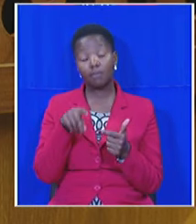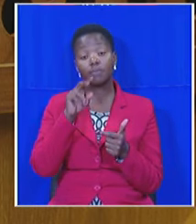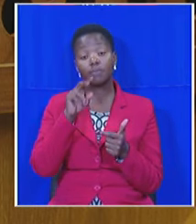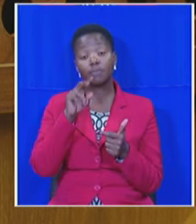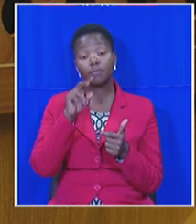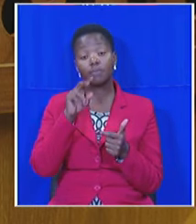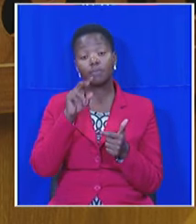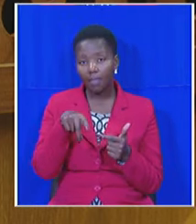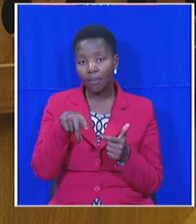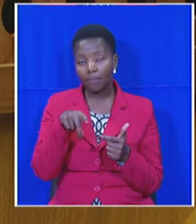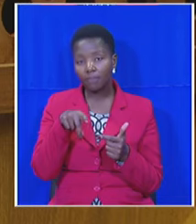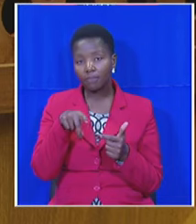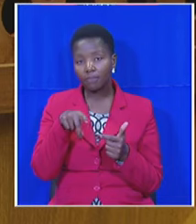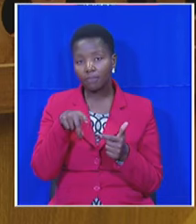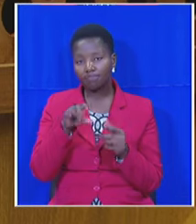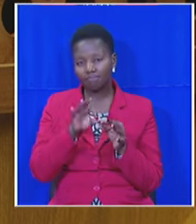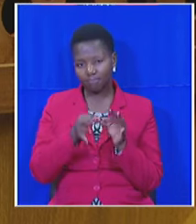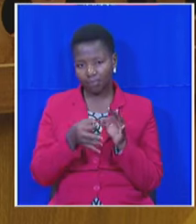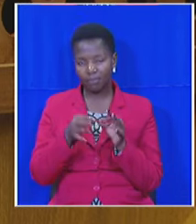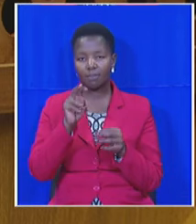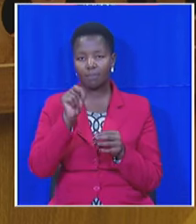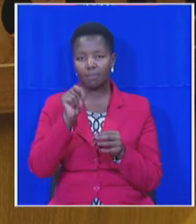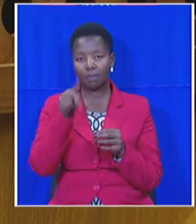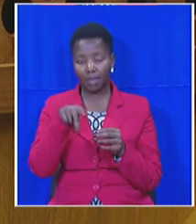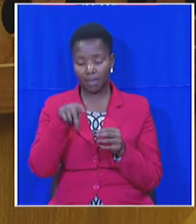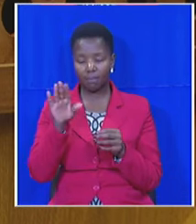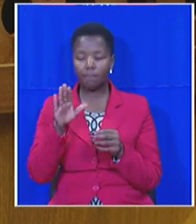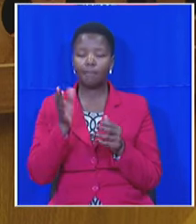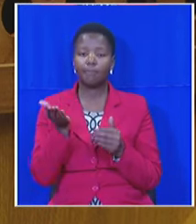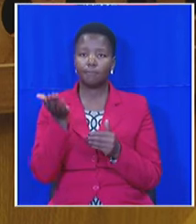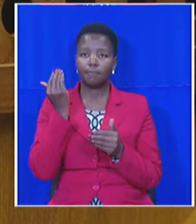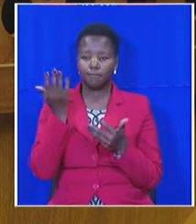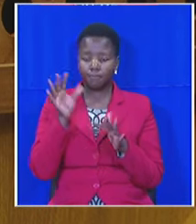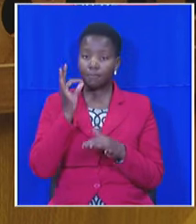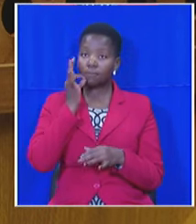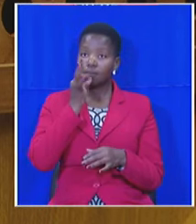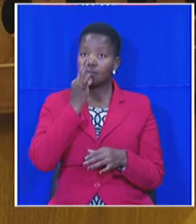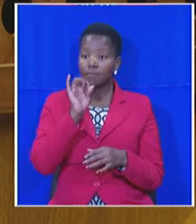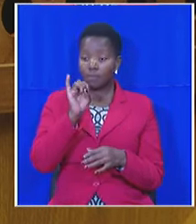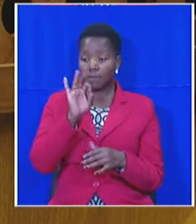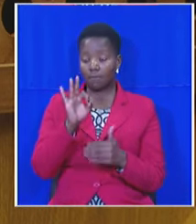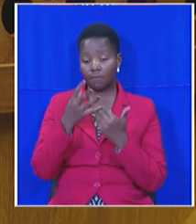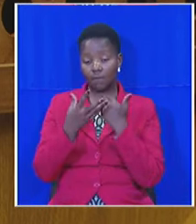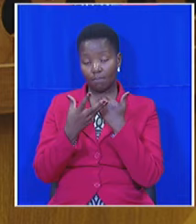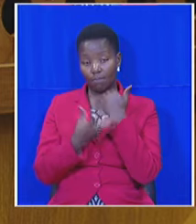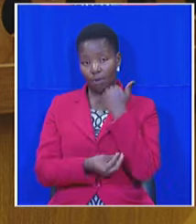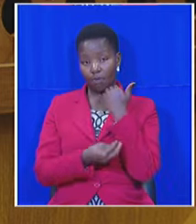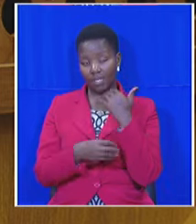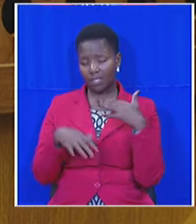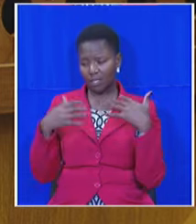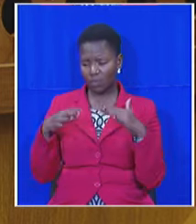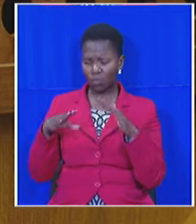Because we want to say that if poverty is as high as it